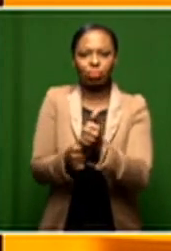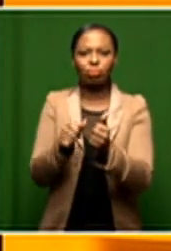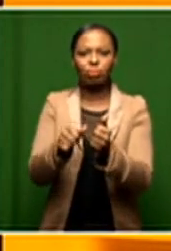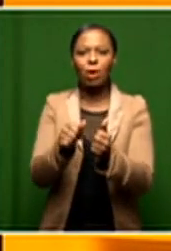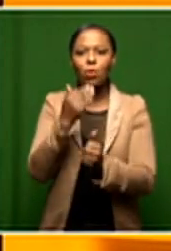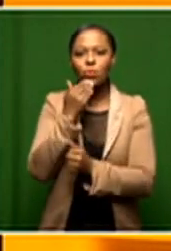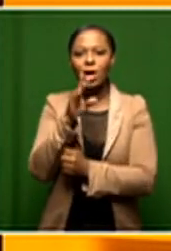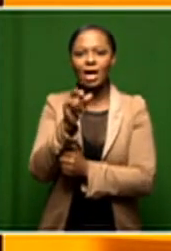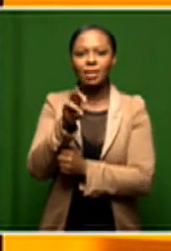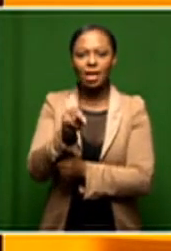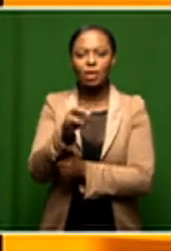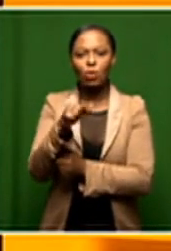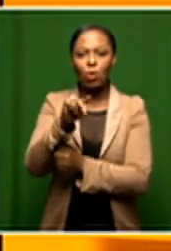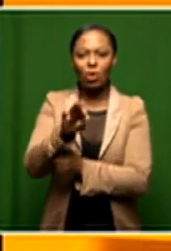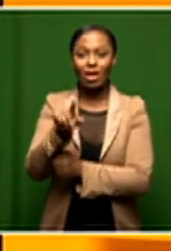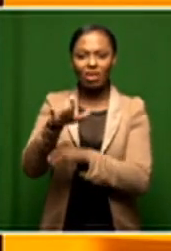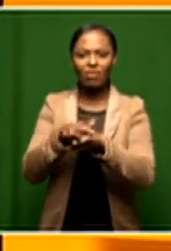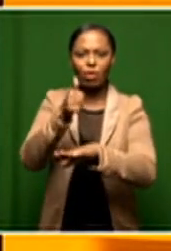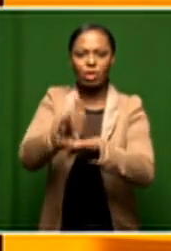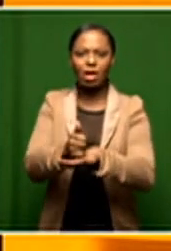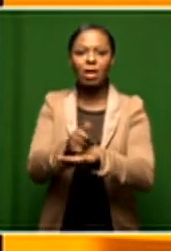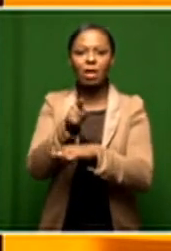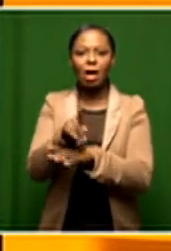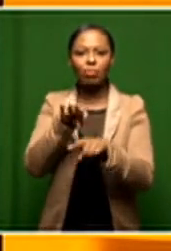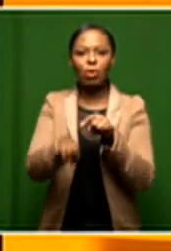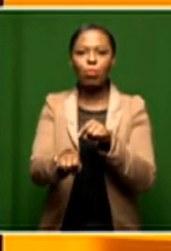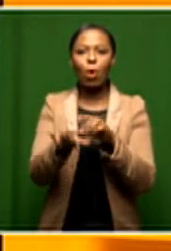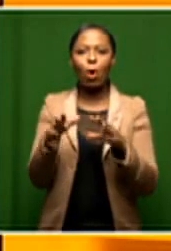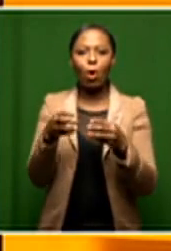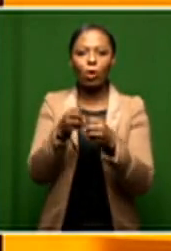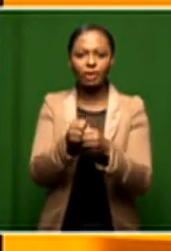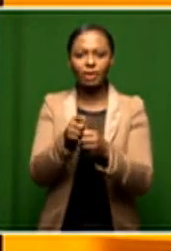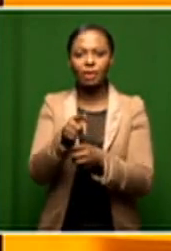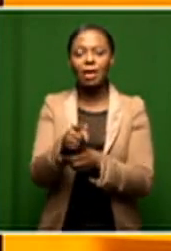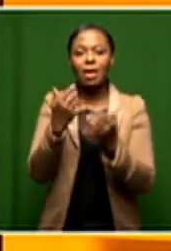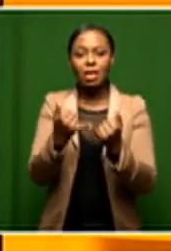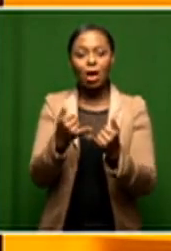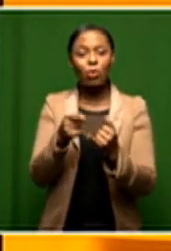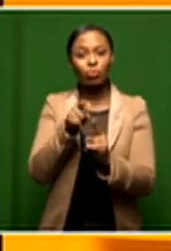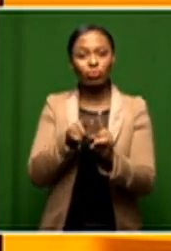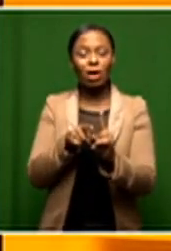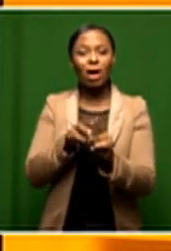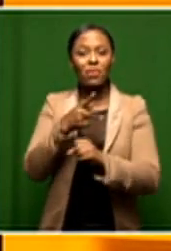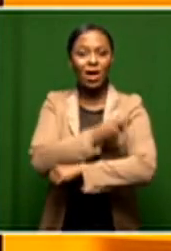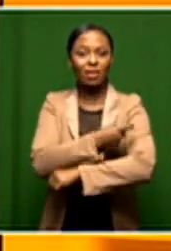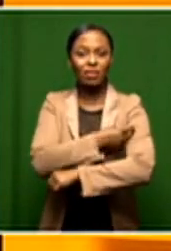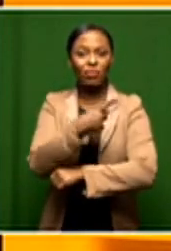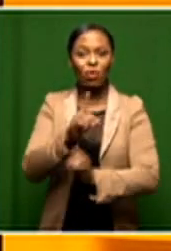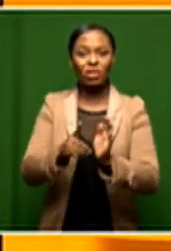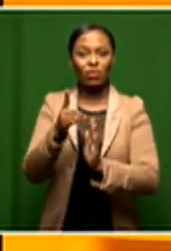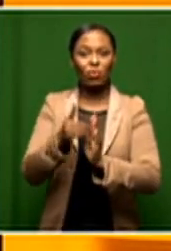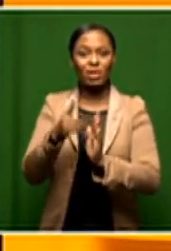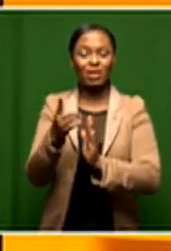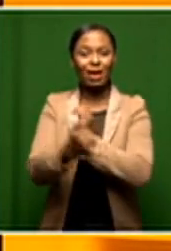Adrian Gore, who is the founder of Discovery Holdings. So in this race for a vaccine for developing countries, how